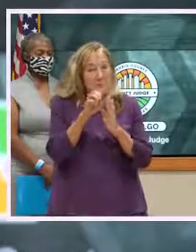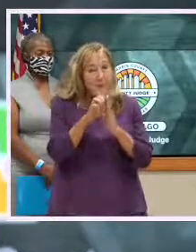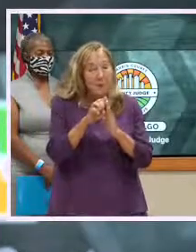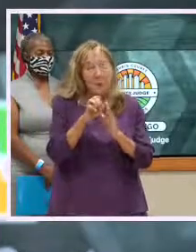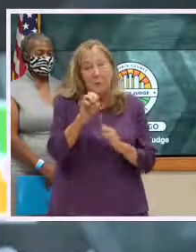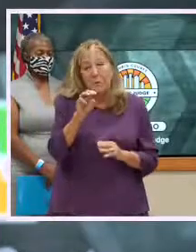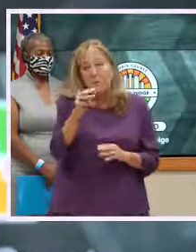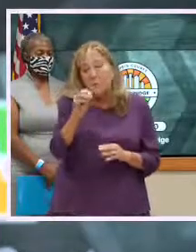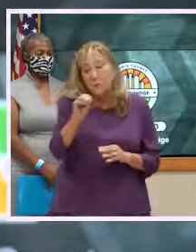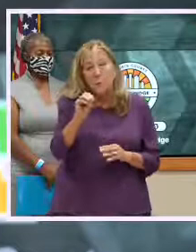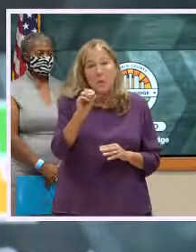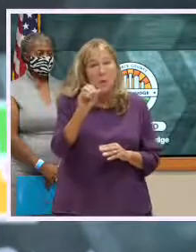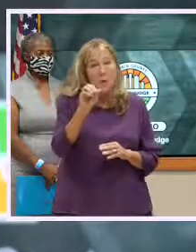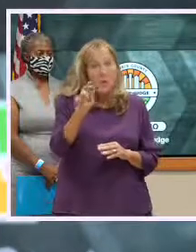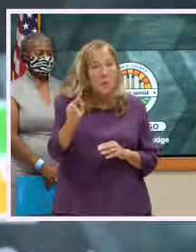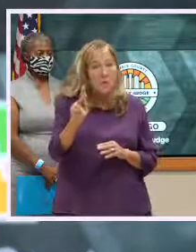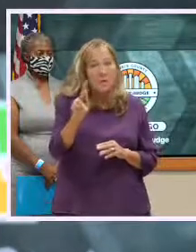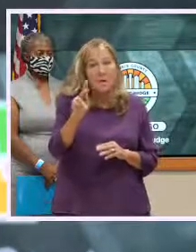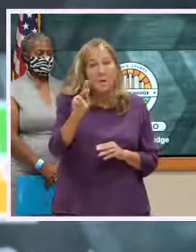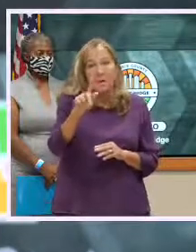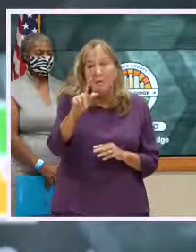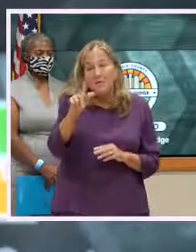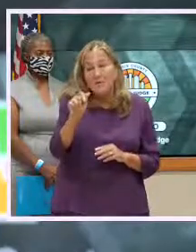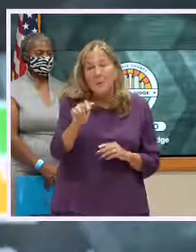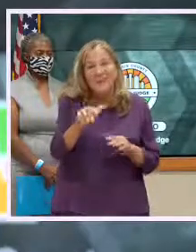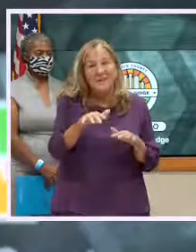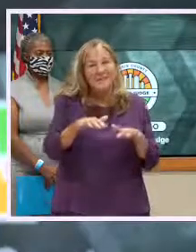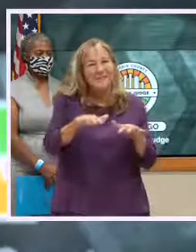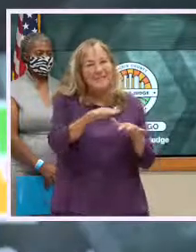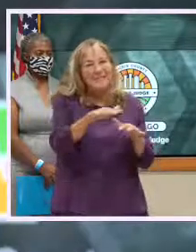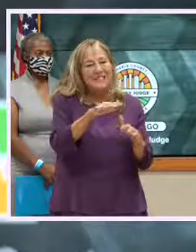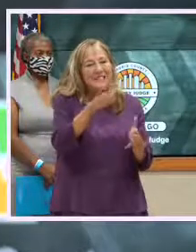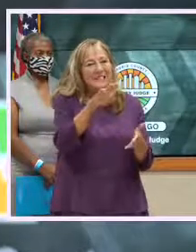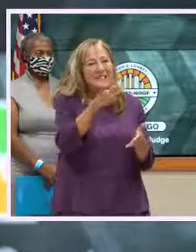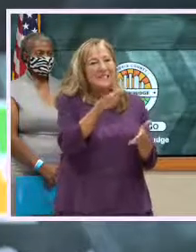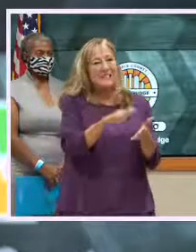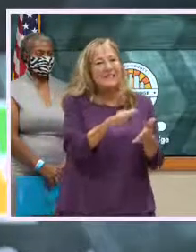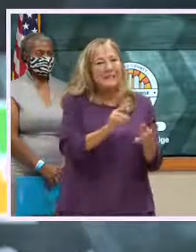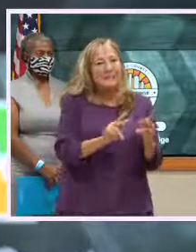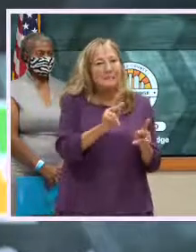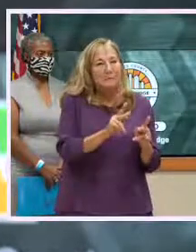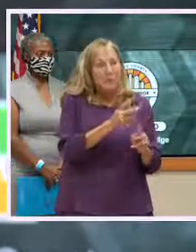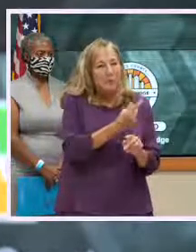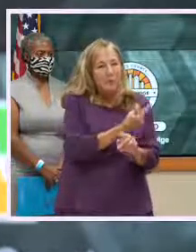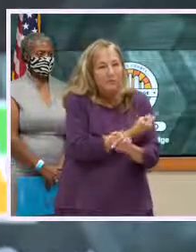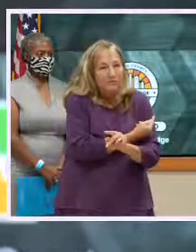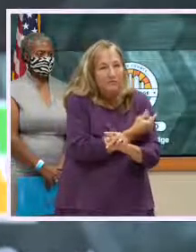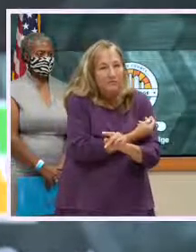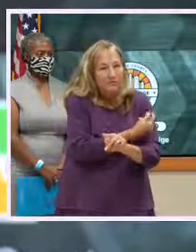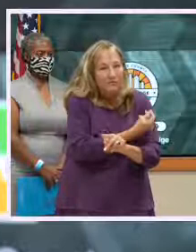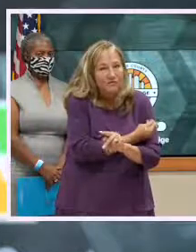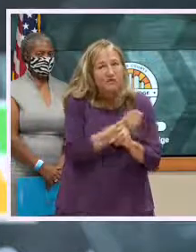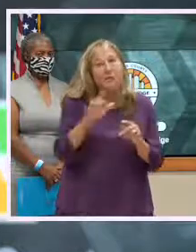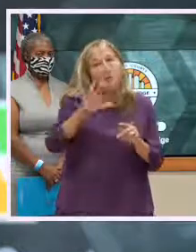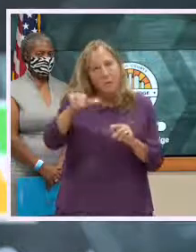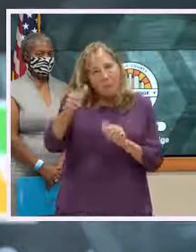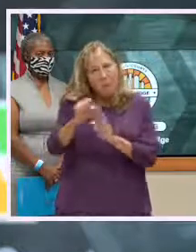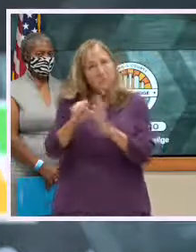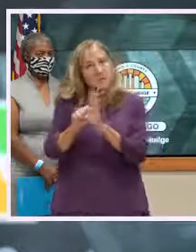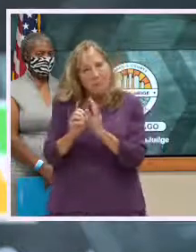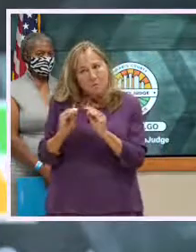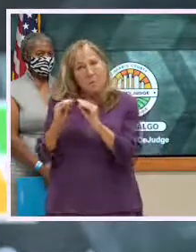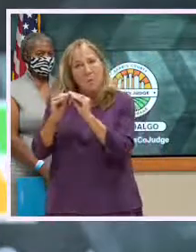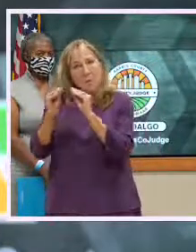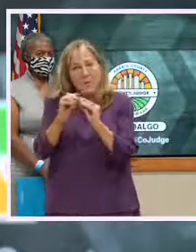Arkansas, Louisiana, and because these are the places where vaccination rates are lowest in the country, it's now